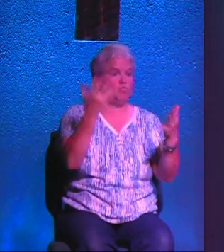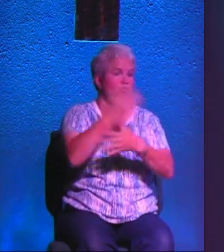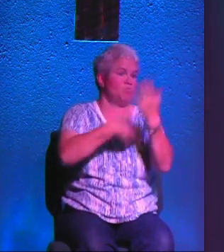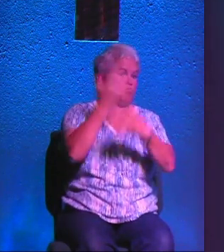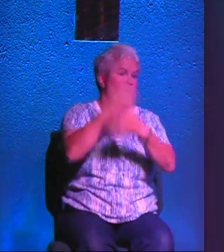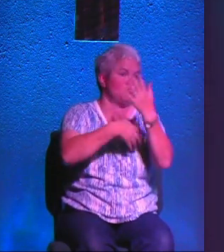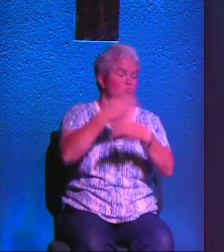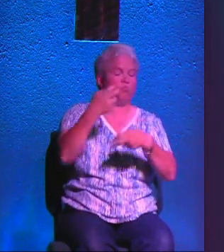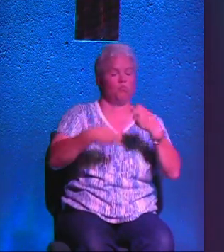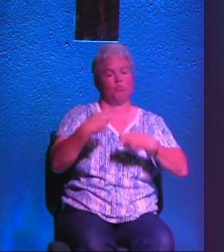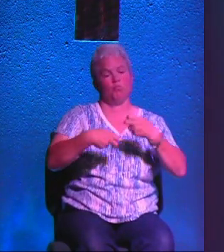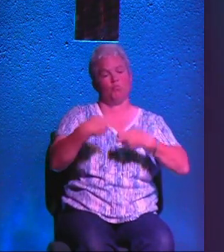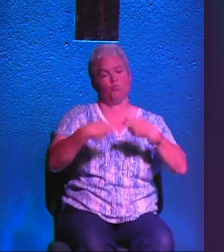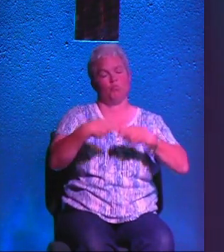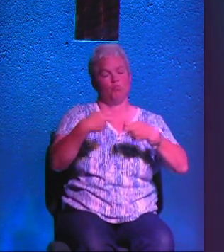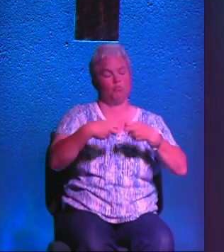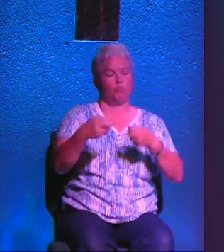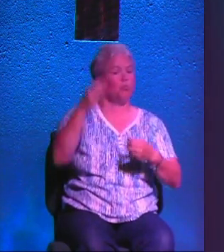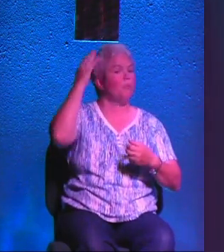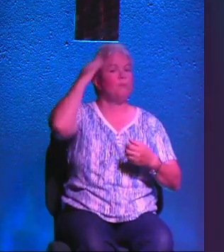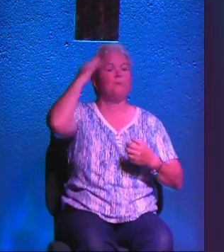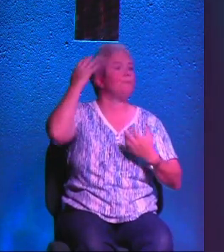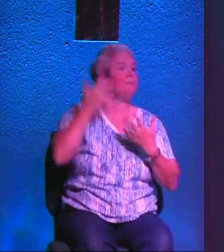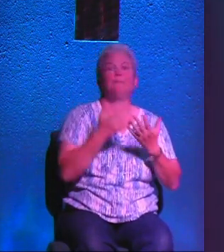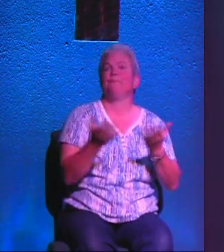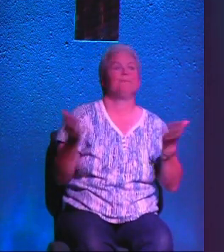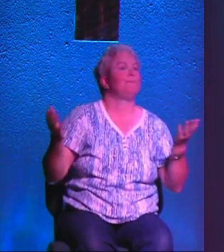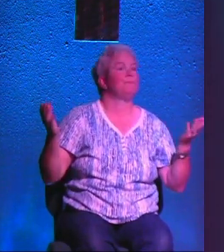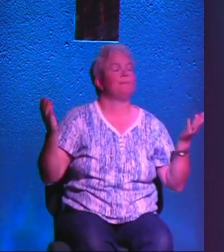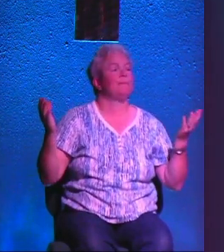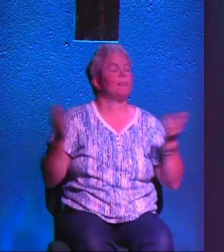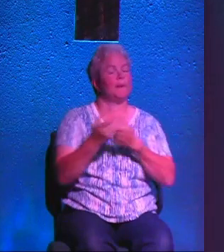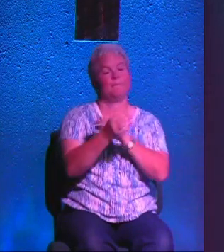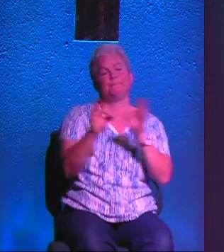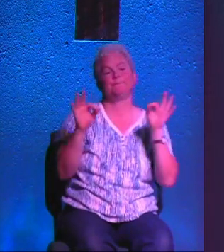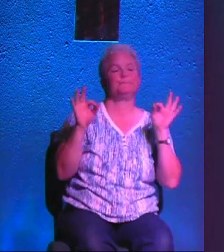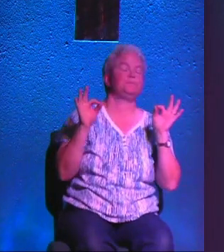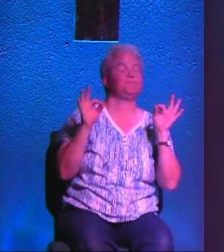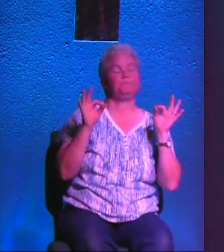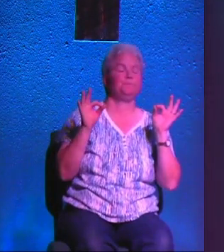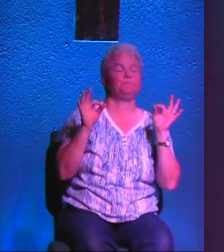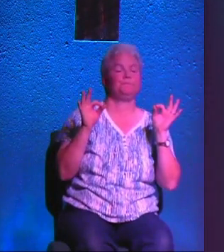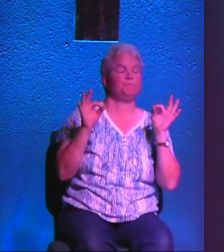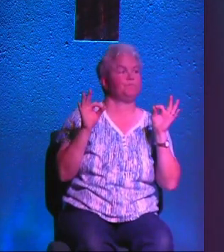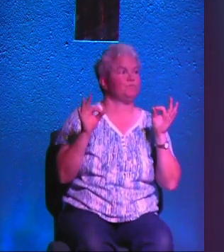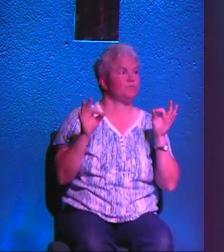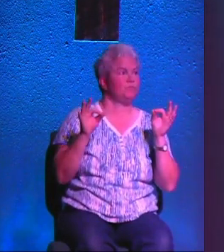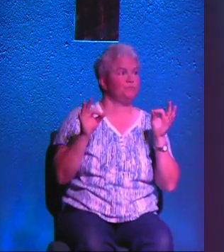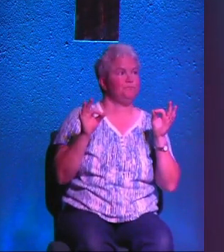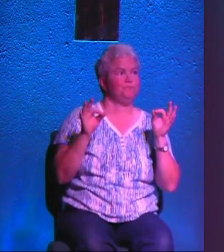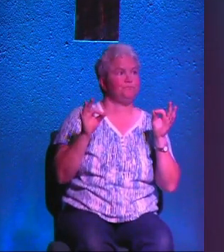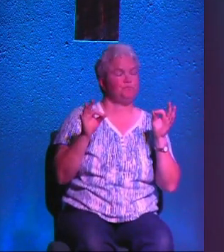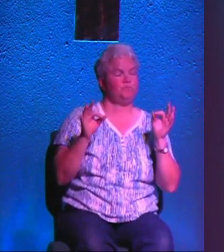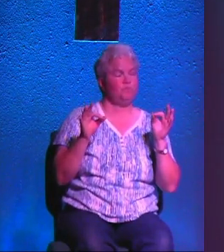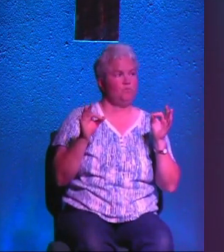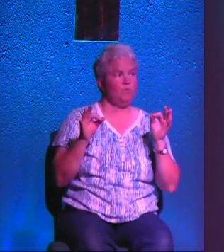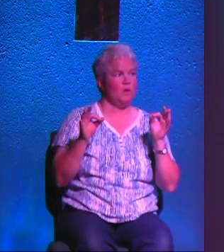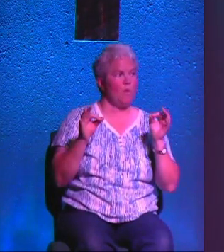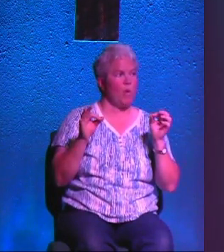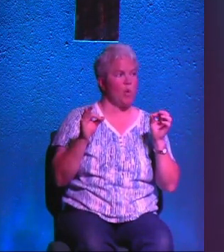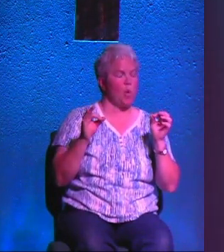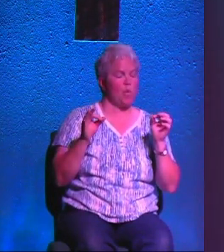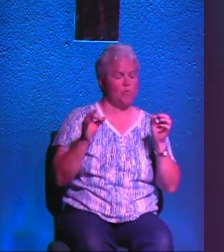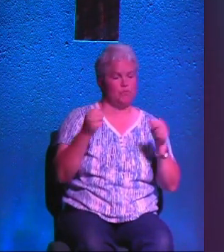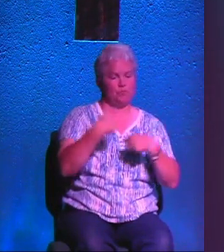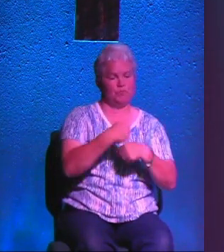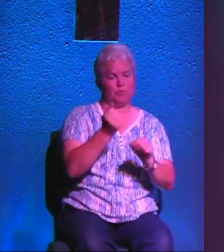fault. The fault of my hand. My mind is carefree, not attached, right? My hand did it on its own. But God